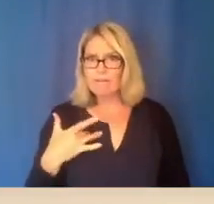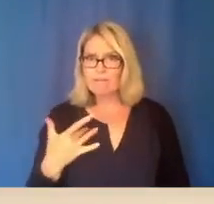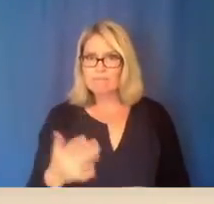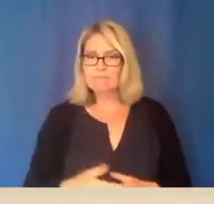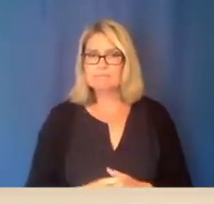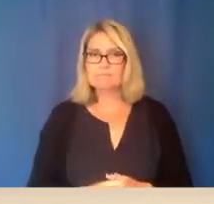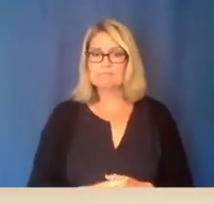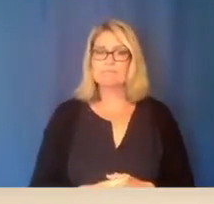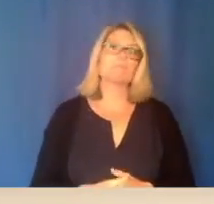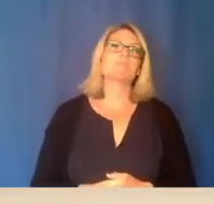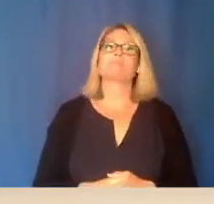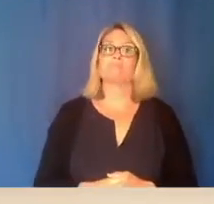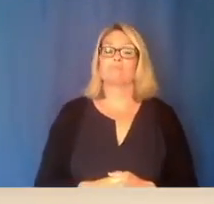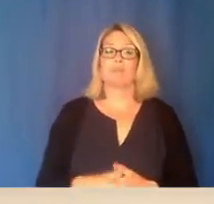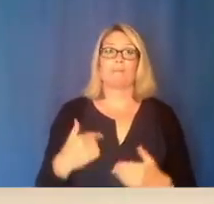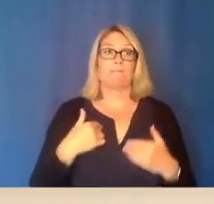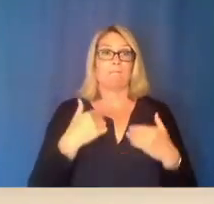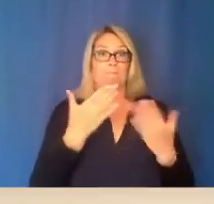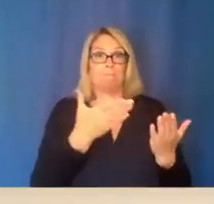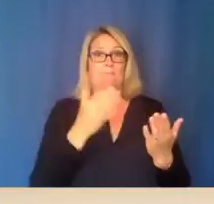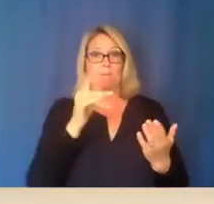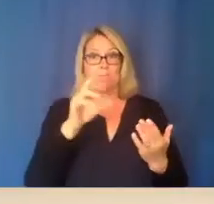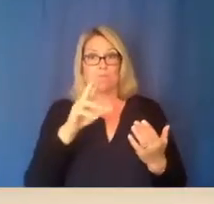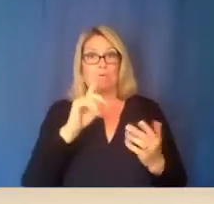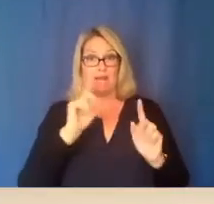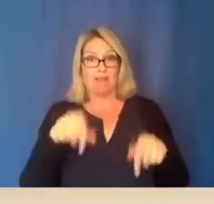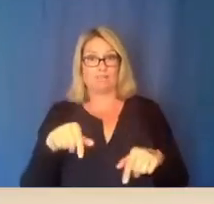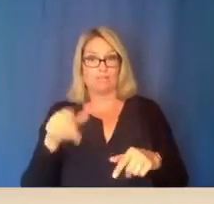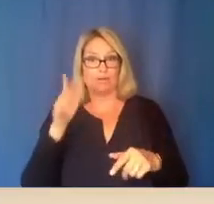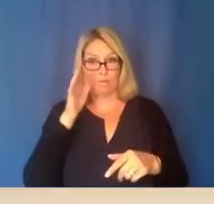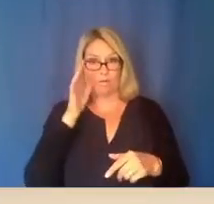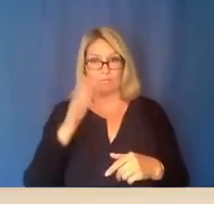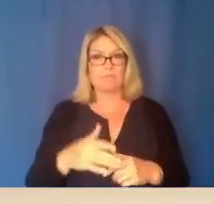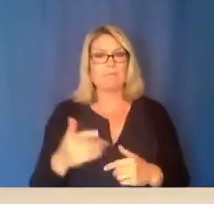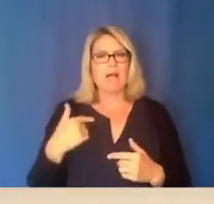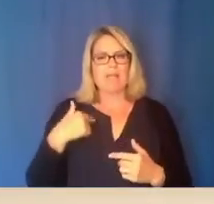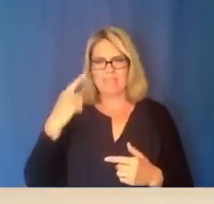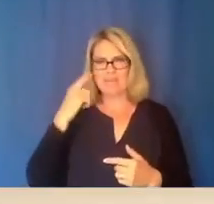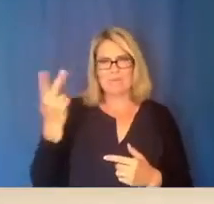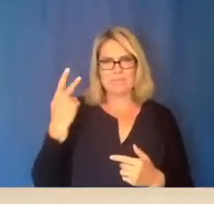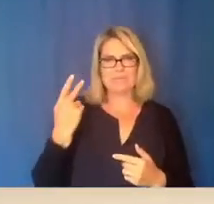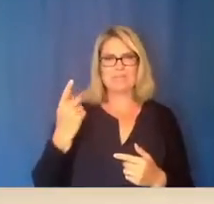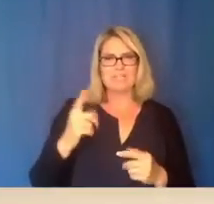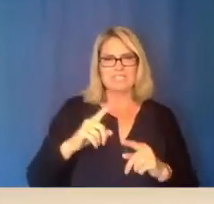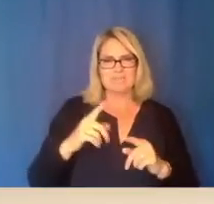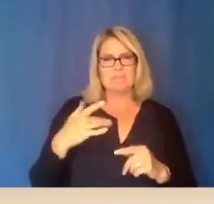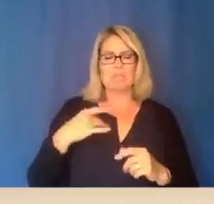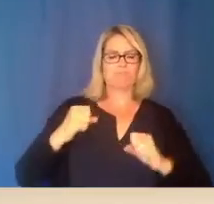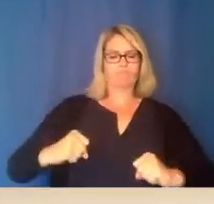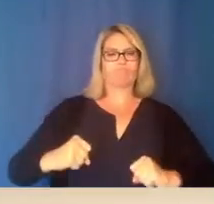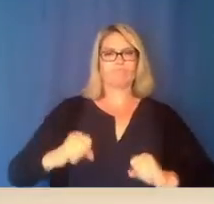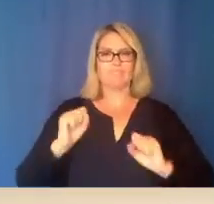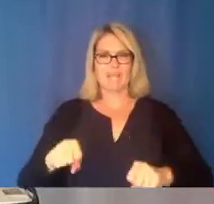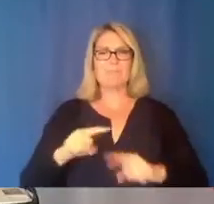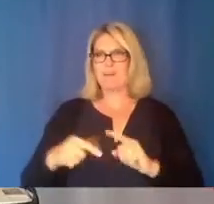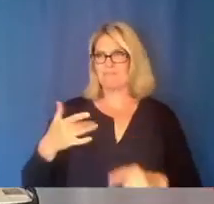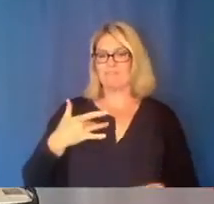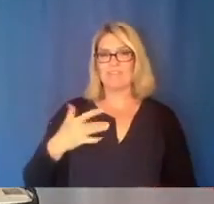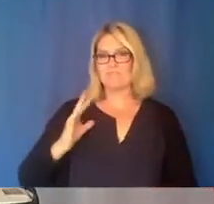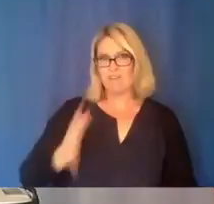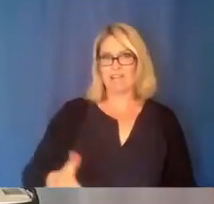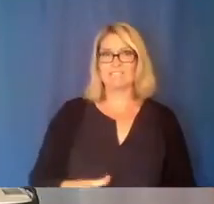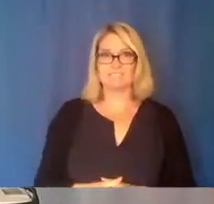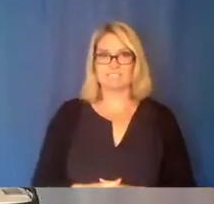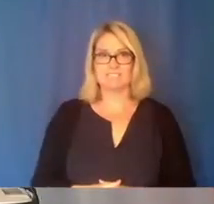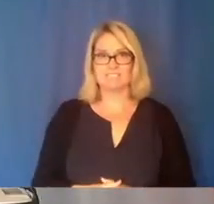I can let the Premier answer for himself too, but I think we both had a bit of a stiff arm, but I think otherwise feel fine. Yeah, I had a